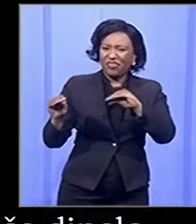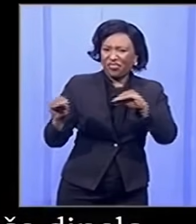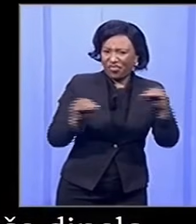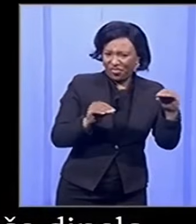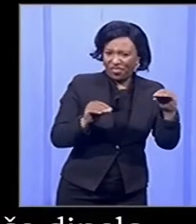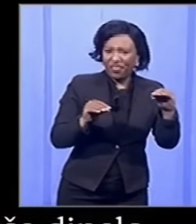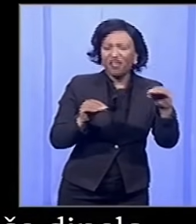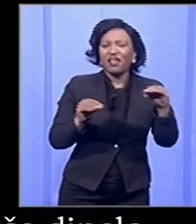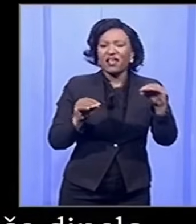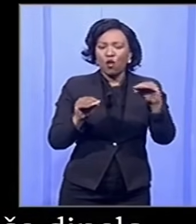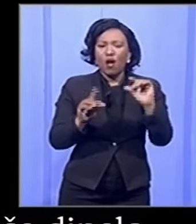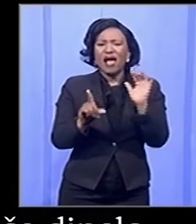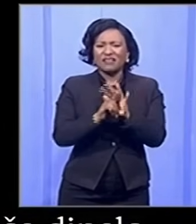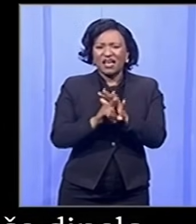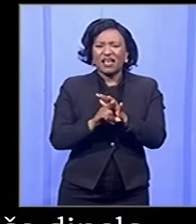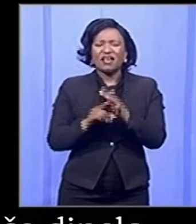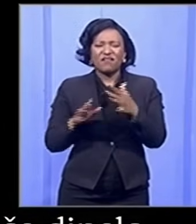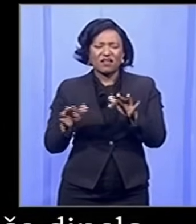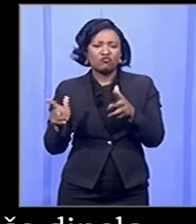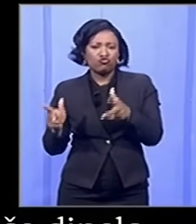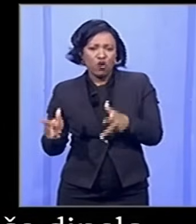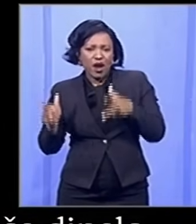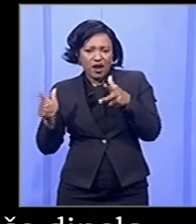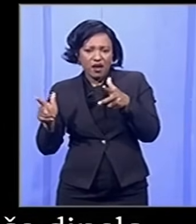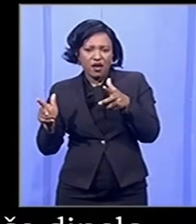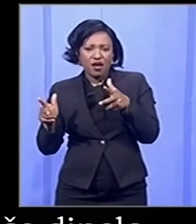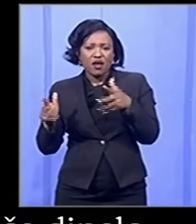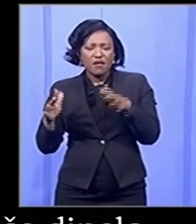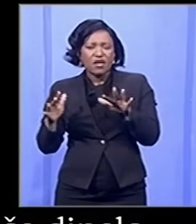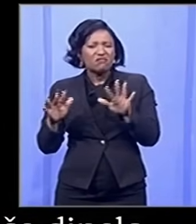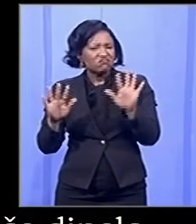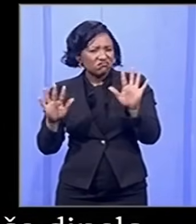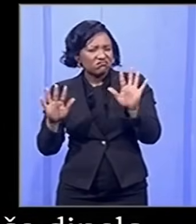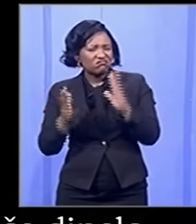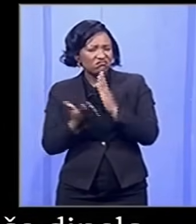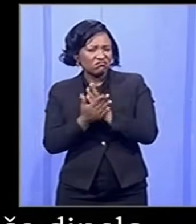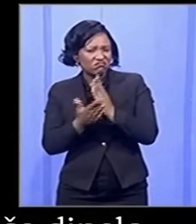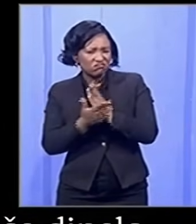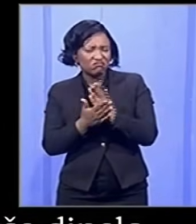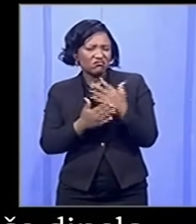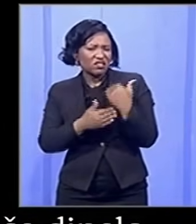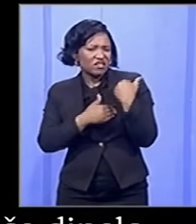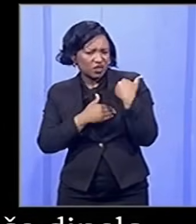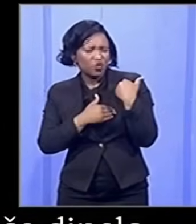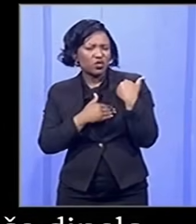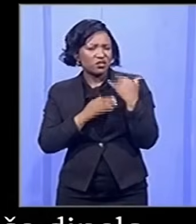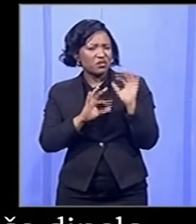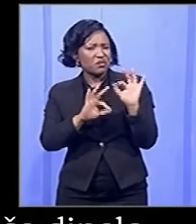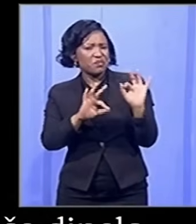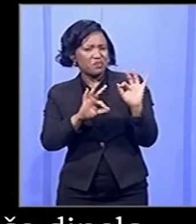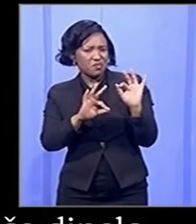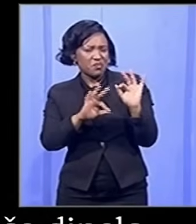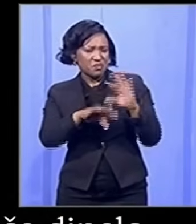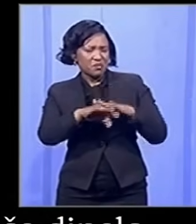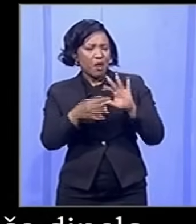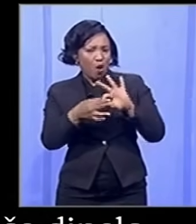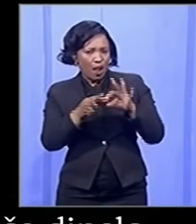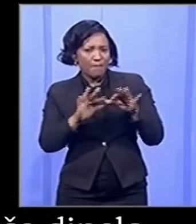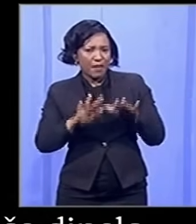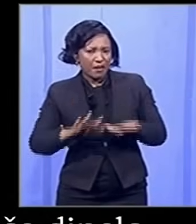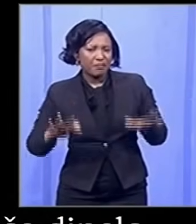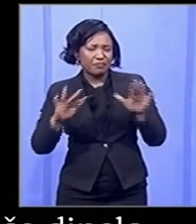e kgonne go direga le ge go matlafaditšwe maemo a tša tšhireletšo ka France ka nako ya dipapadi tša